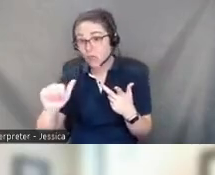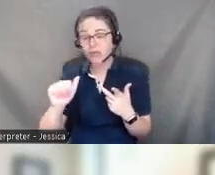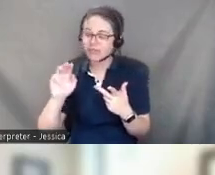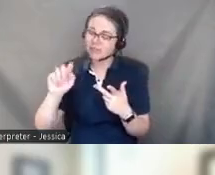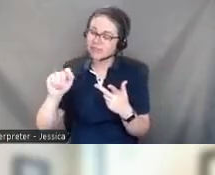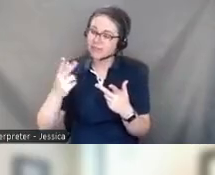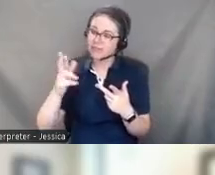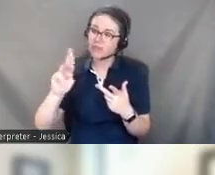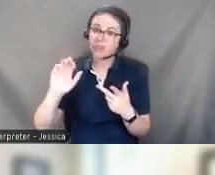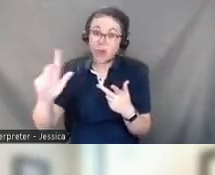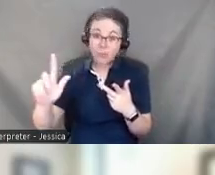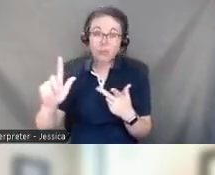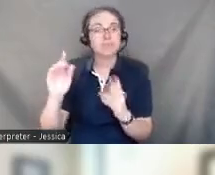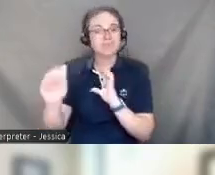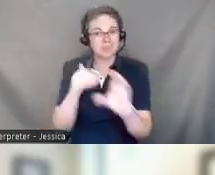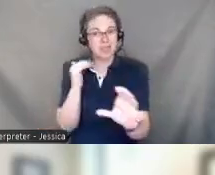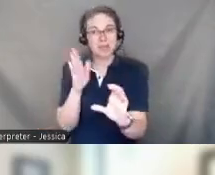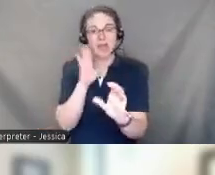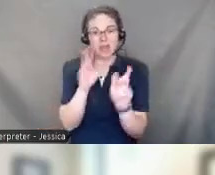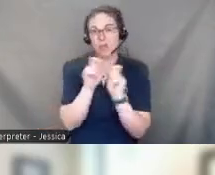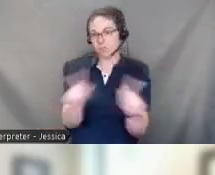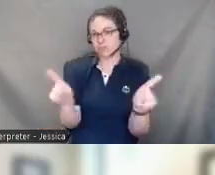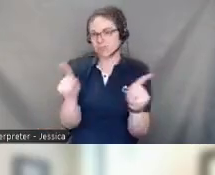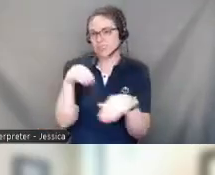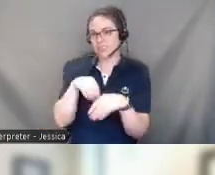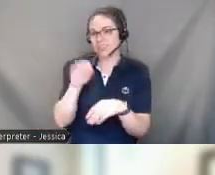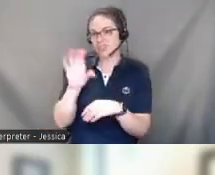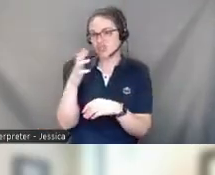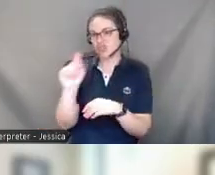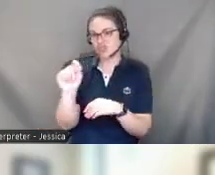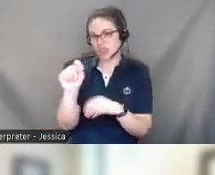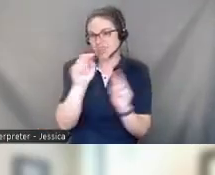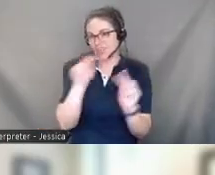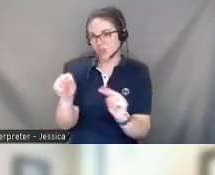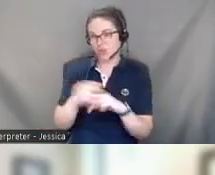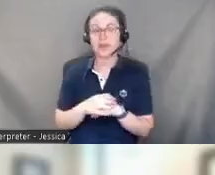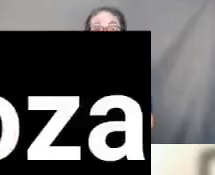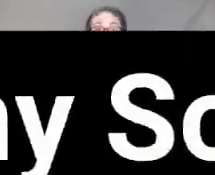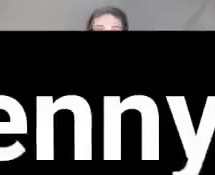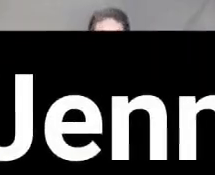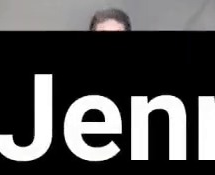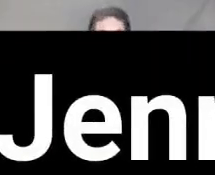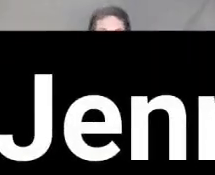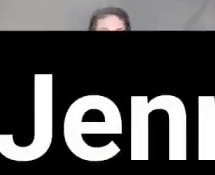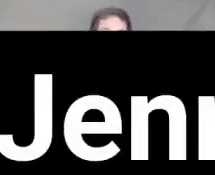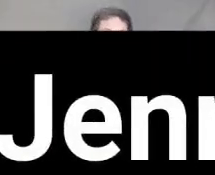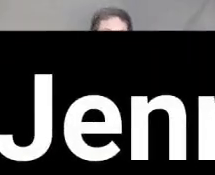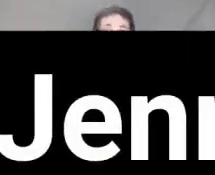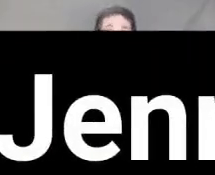guys can send me an email as well. I'll send my contact information on the chat. But Dakota, I do need your flyer, English and Spanish,